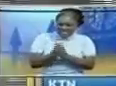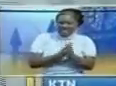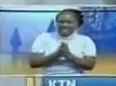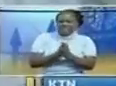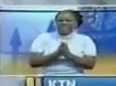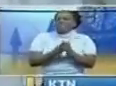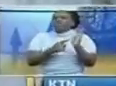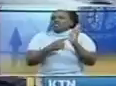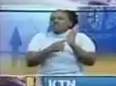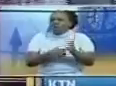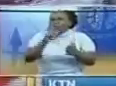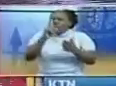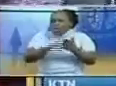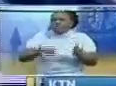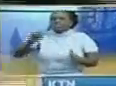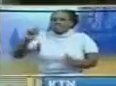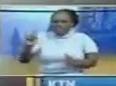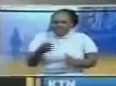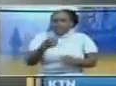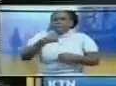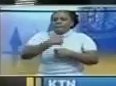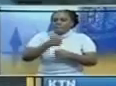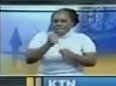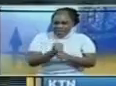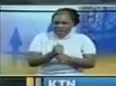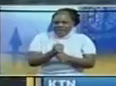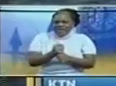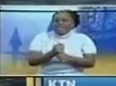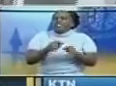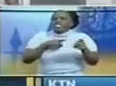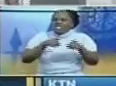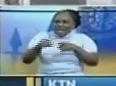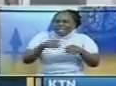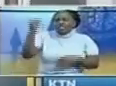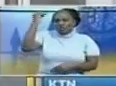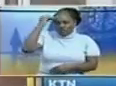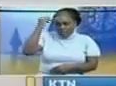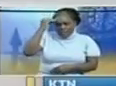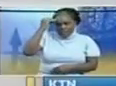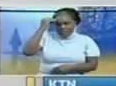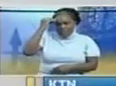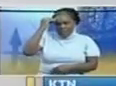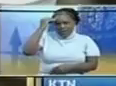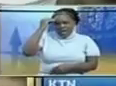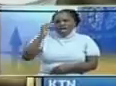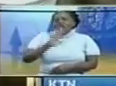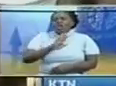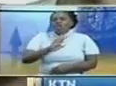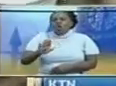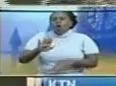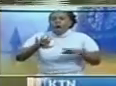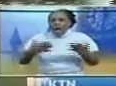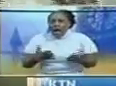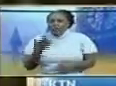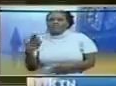journey that has showed you what Kenya is made of. A journey to learn and know how things